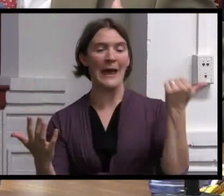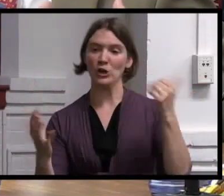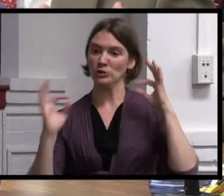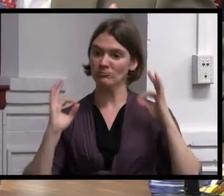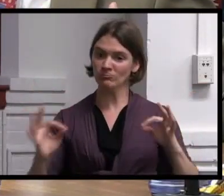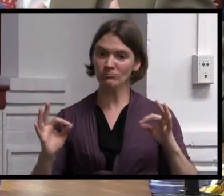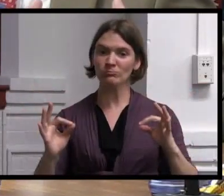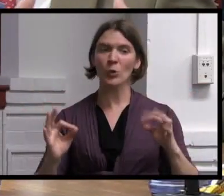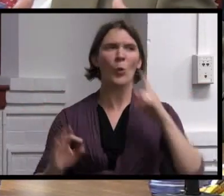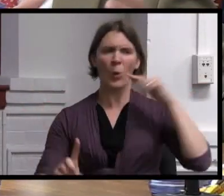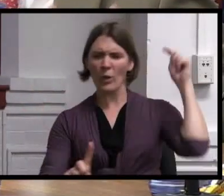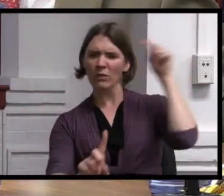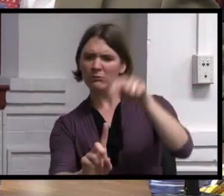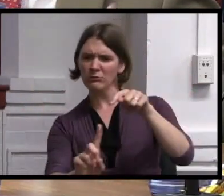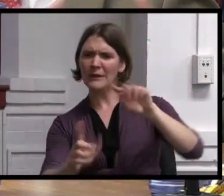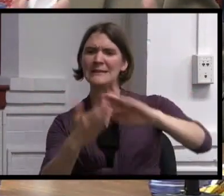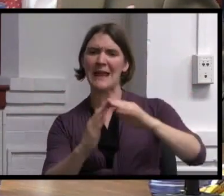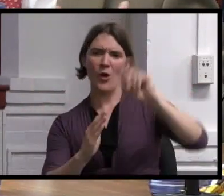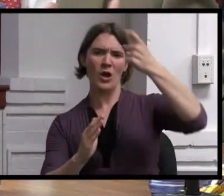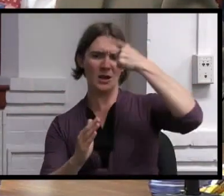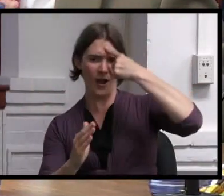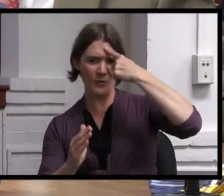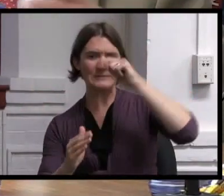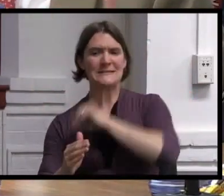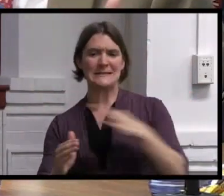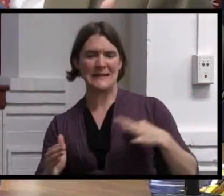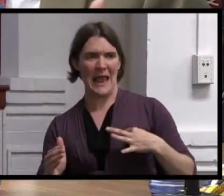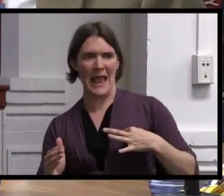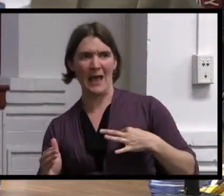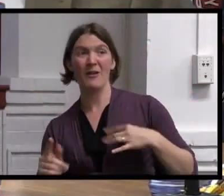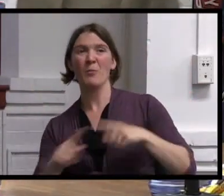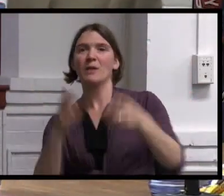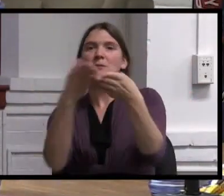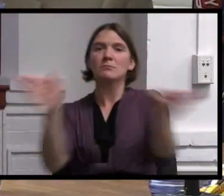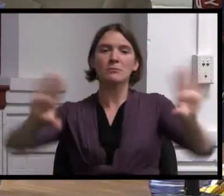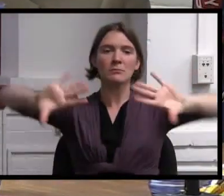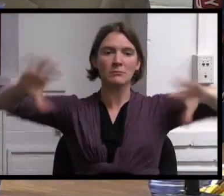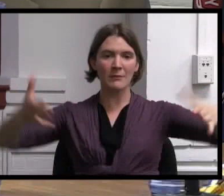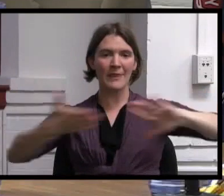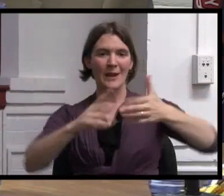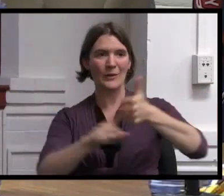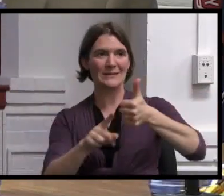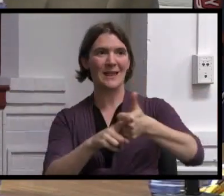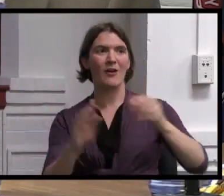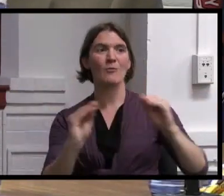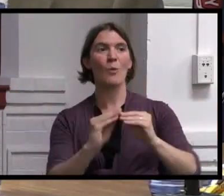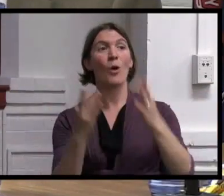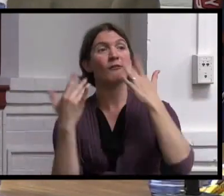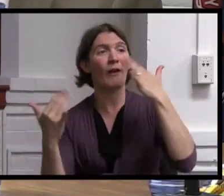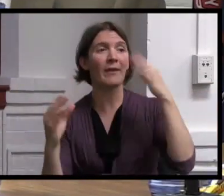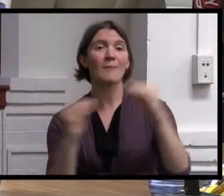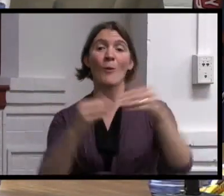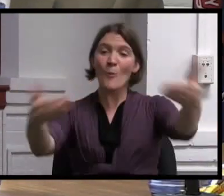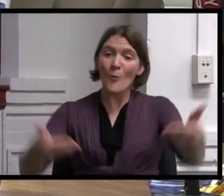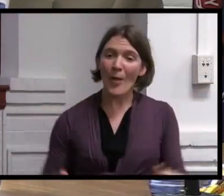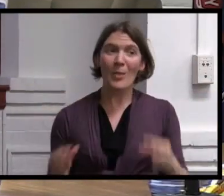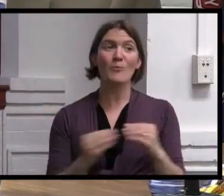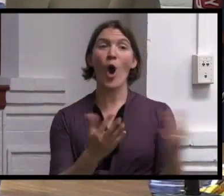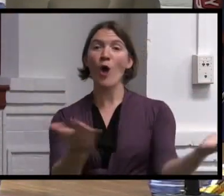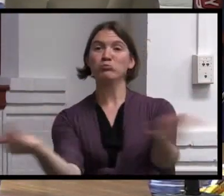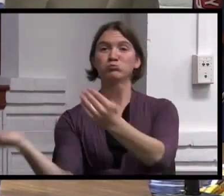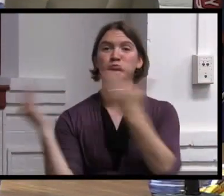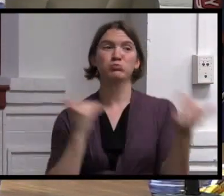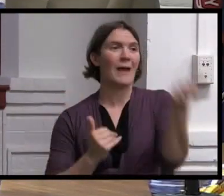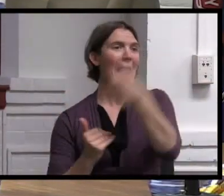would be about town government and the town staff, but a broader effort that we would attempt to be, you know, constructively participating